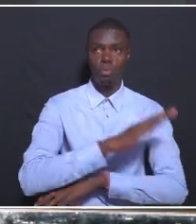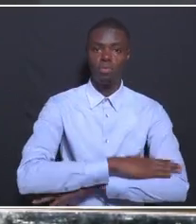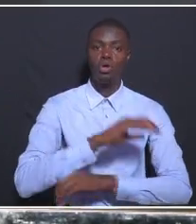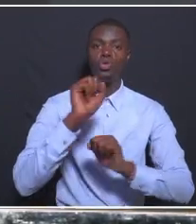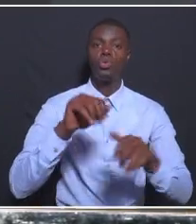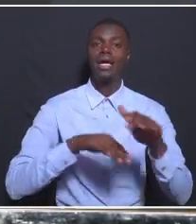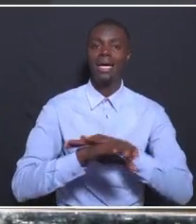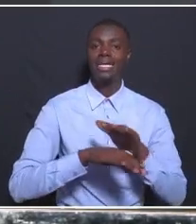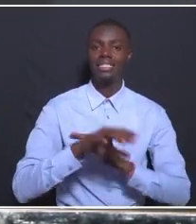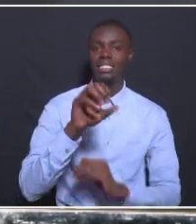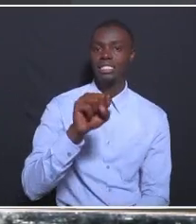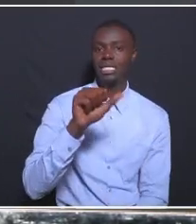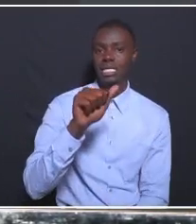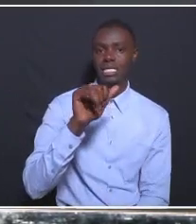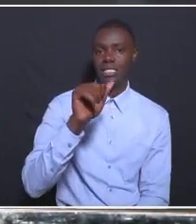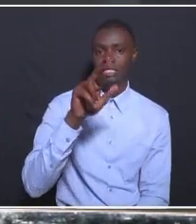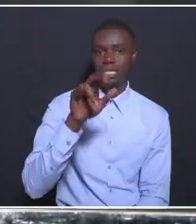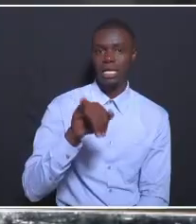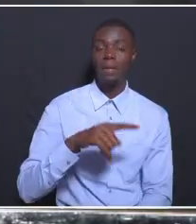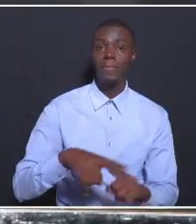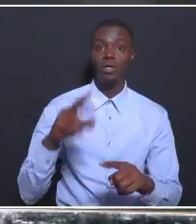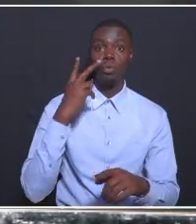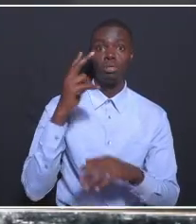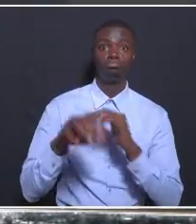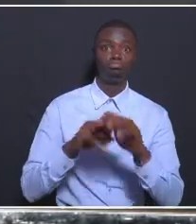Sayari on his platform, but we're going to show you the trailer